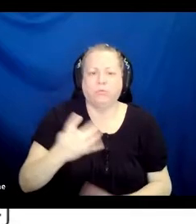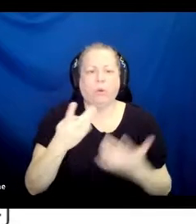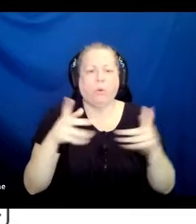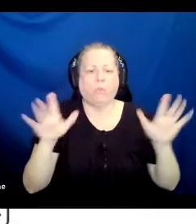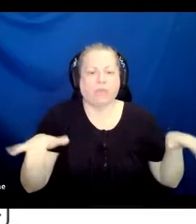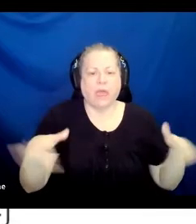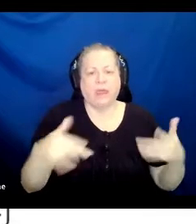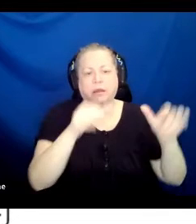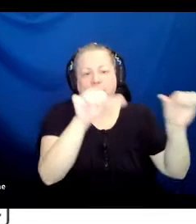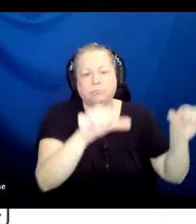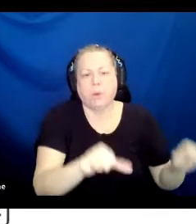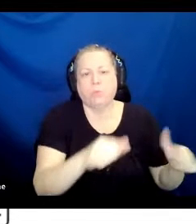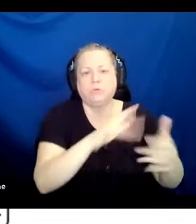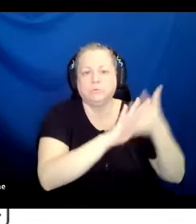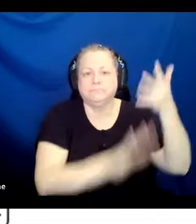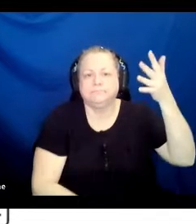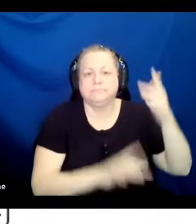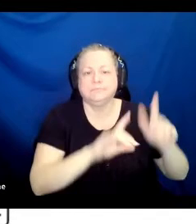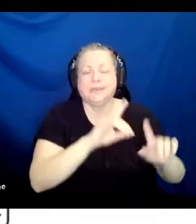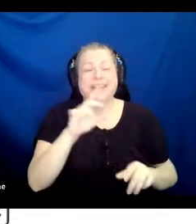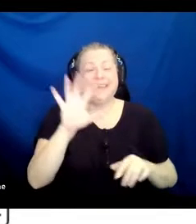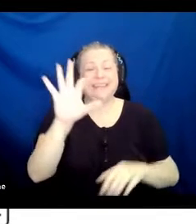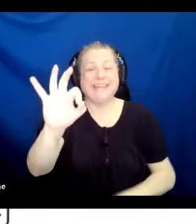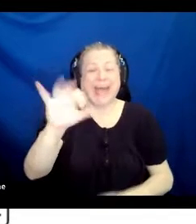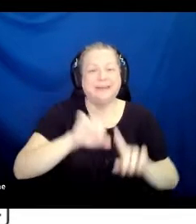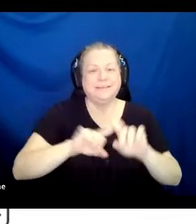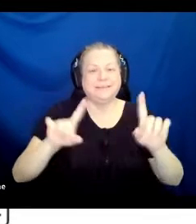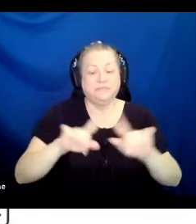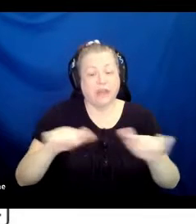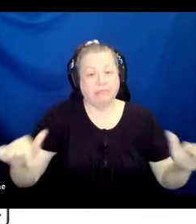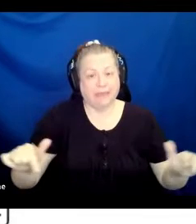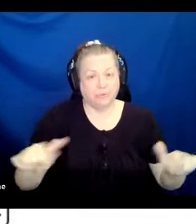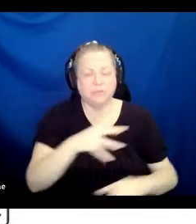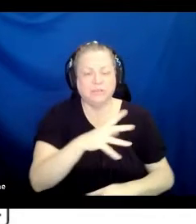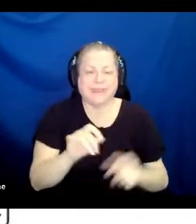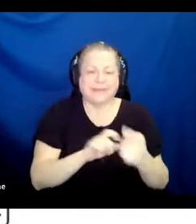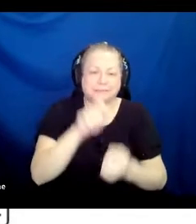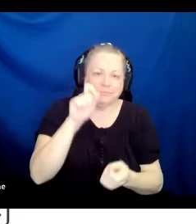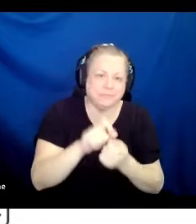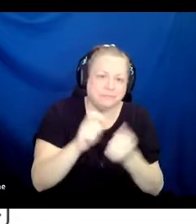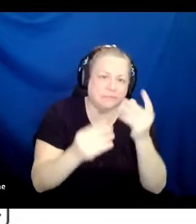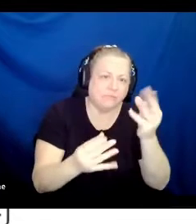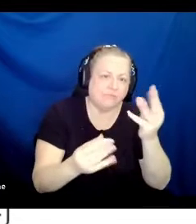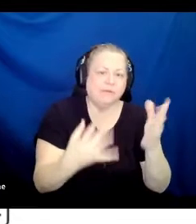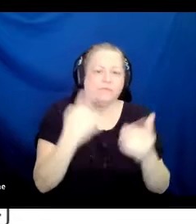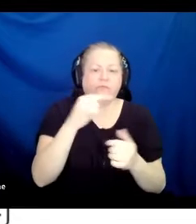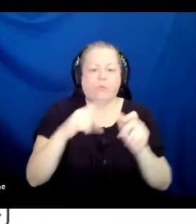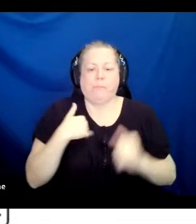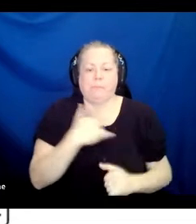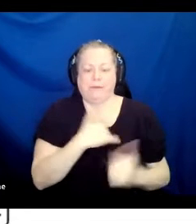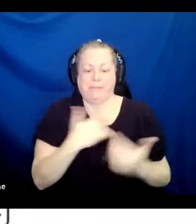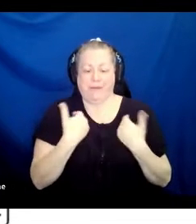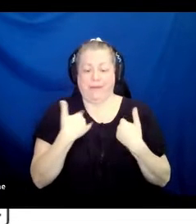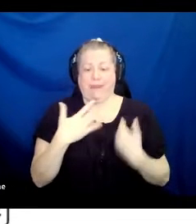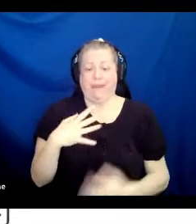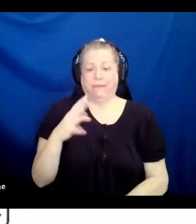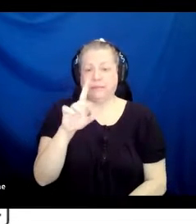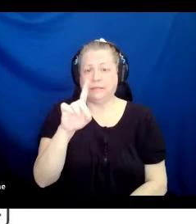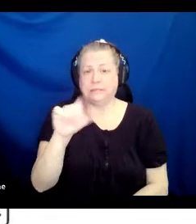other materials in 9 languages, and also has specific information for members with disabilities and older